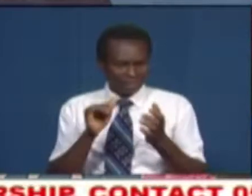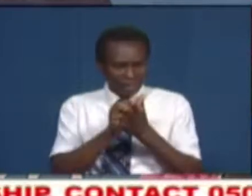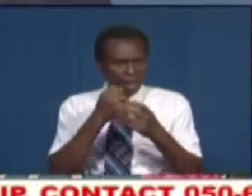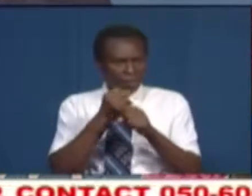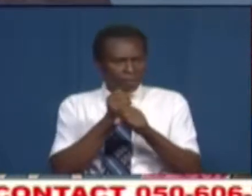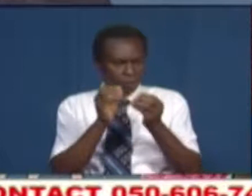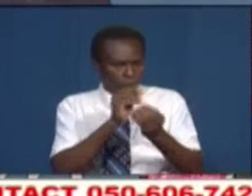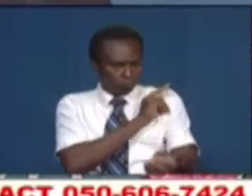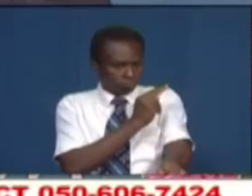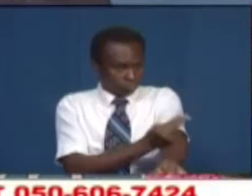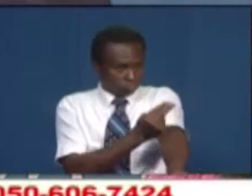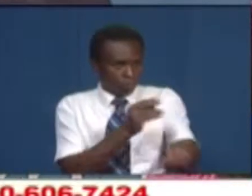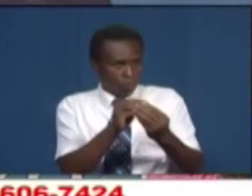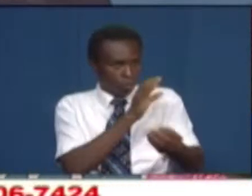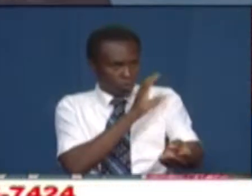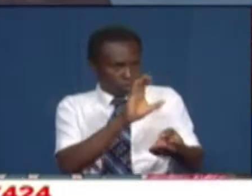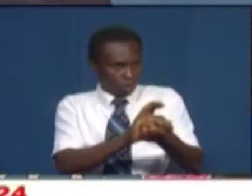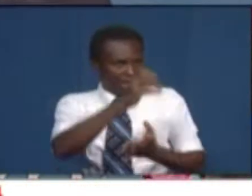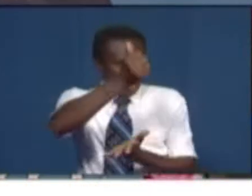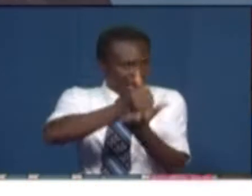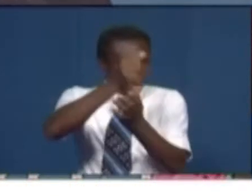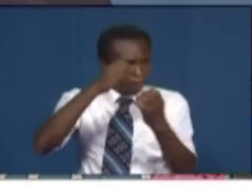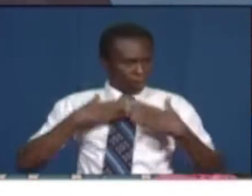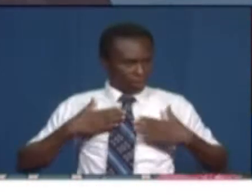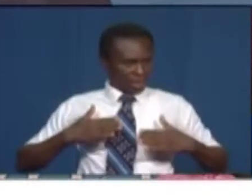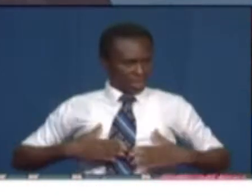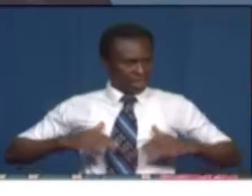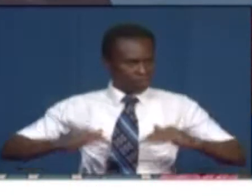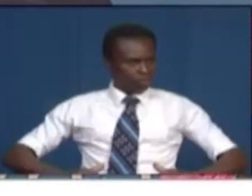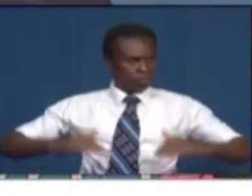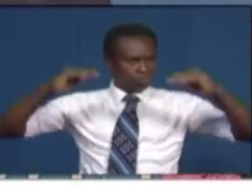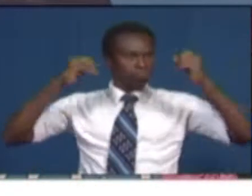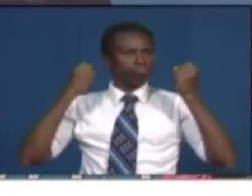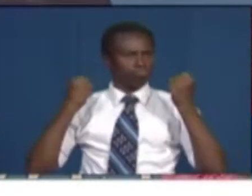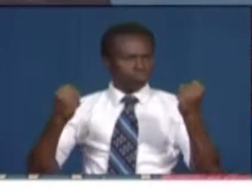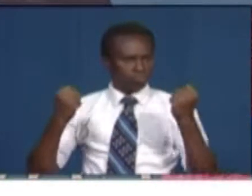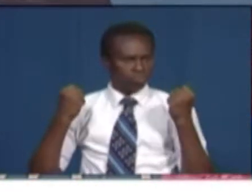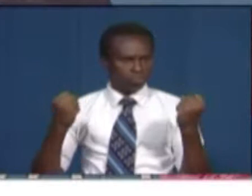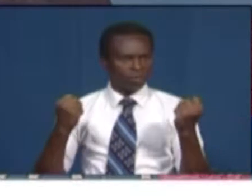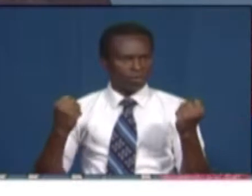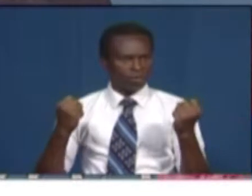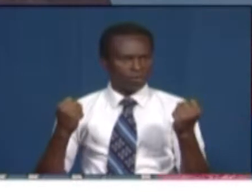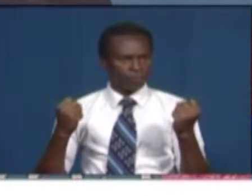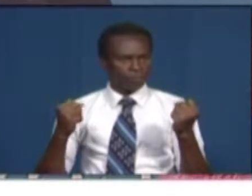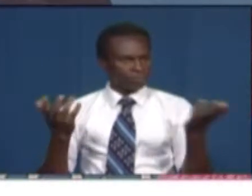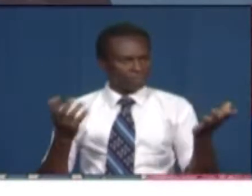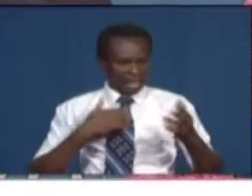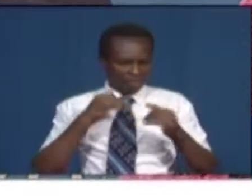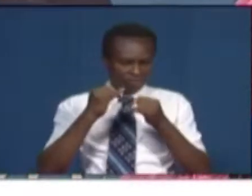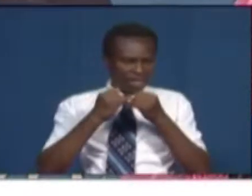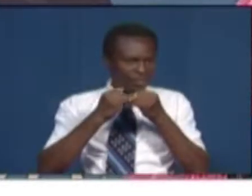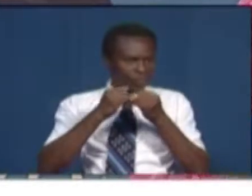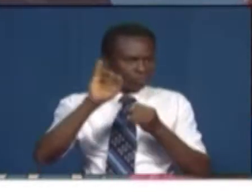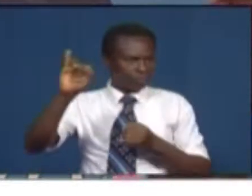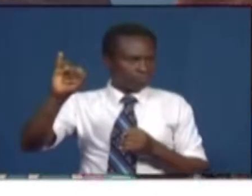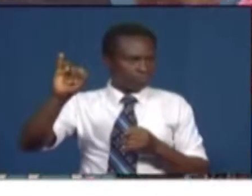be what we call hidden hunger, or just a deficiency in some of the micronutrients, it could be iron, calcium, zinc. And